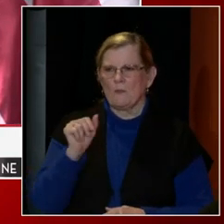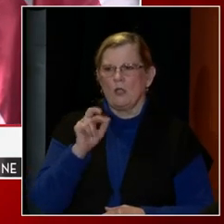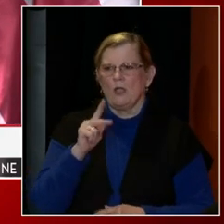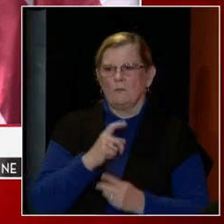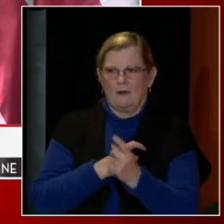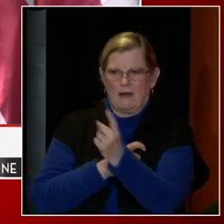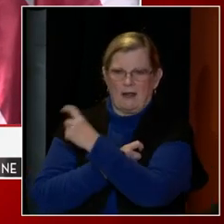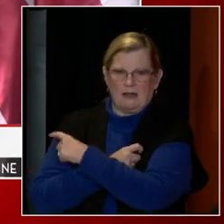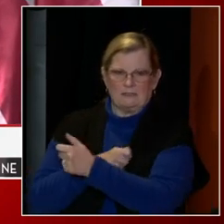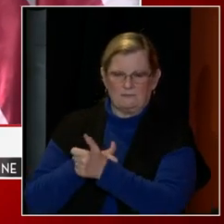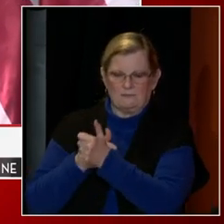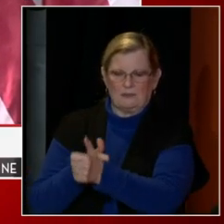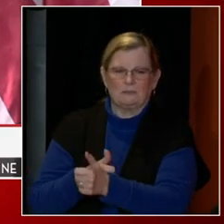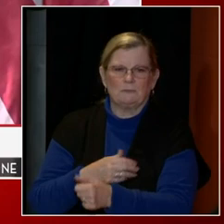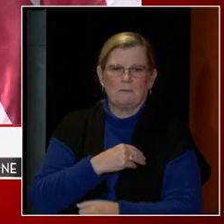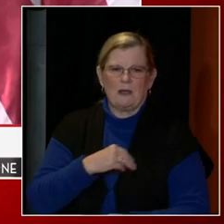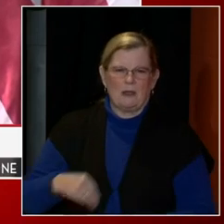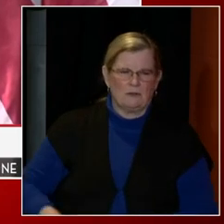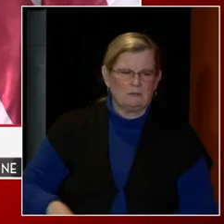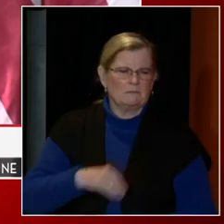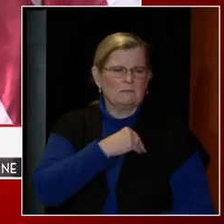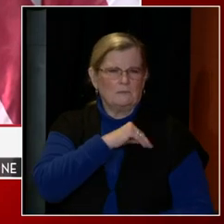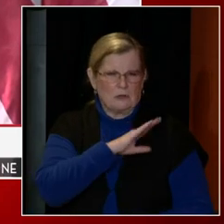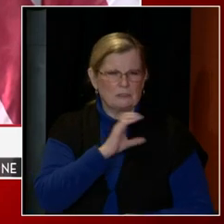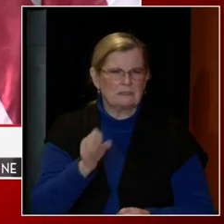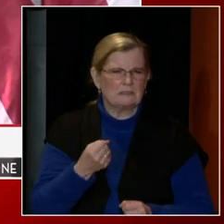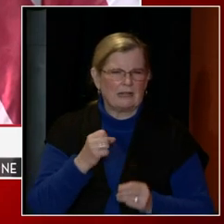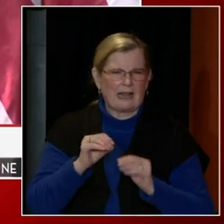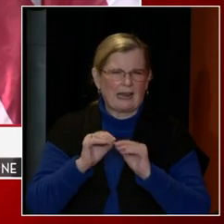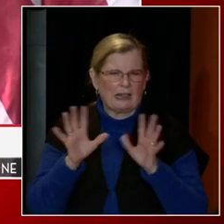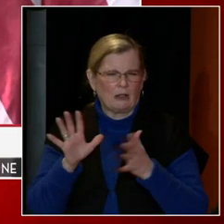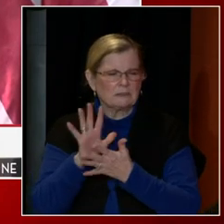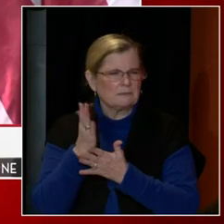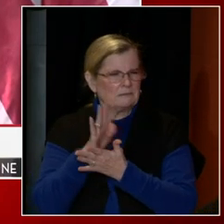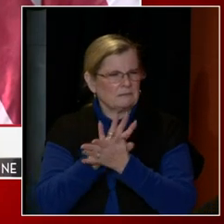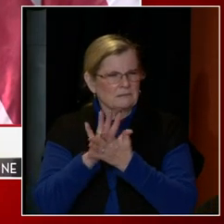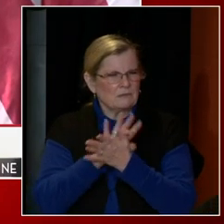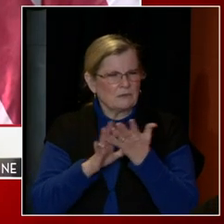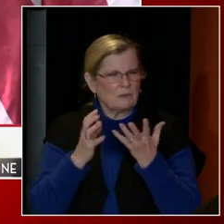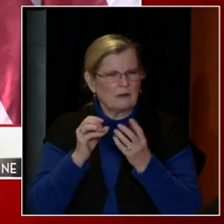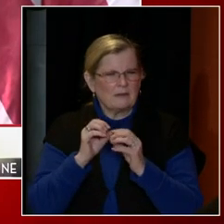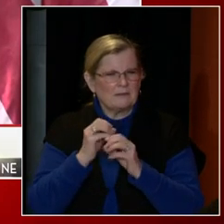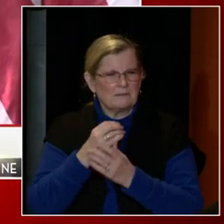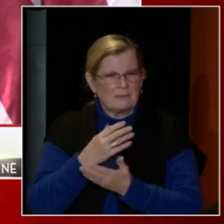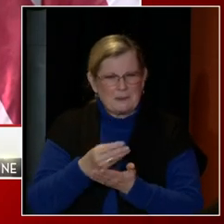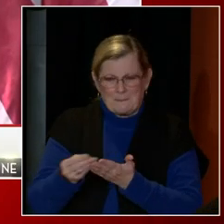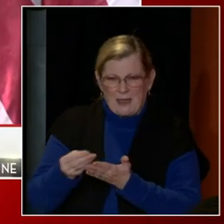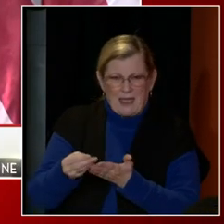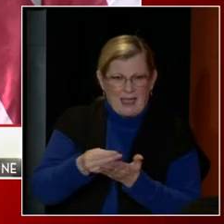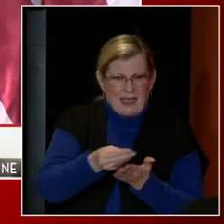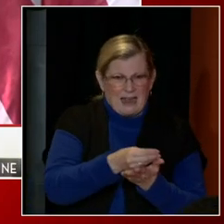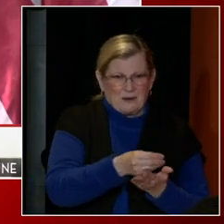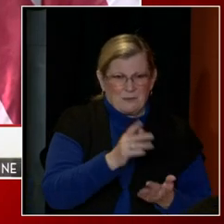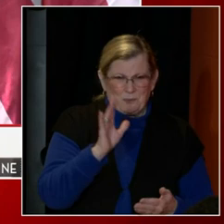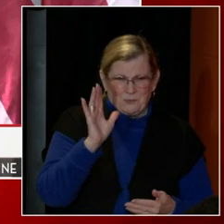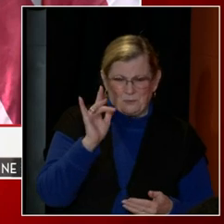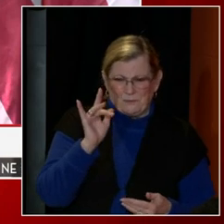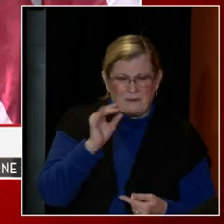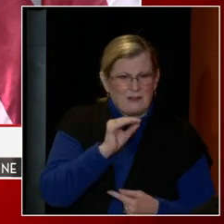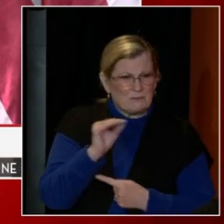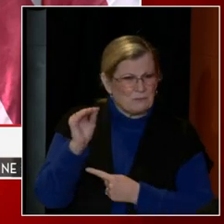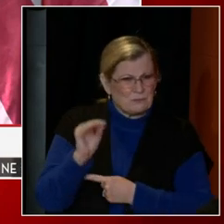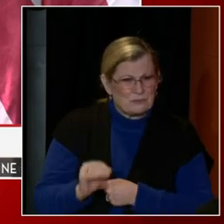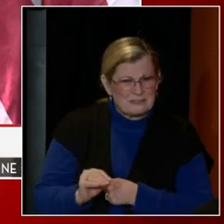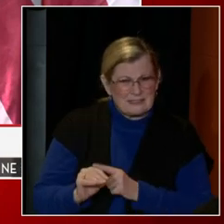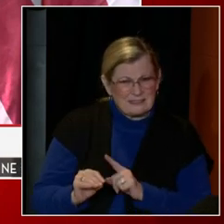some clarification, because it does seem, I thought retail was at 50% and now is at 25%. That's correct. So that would be a change,